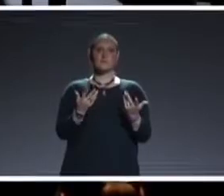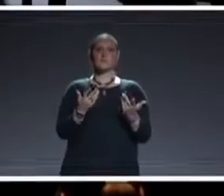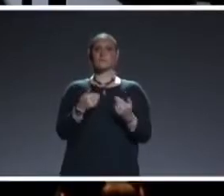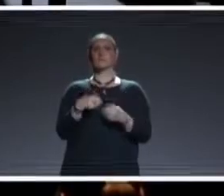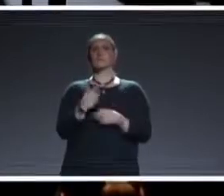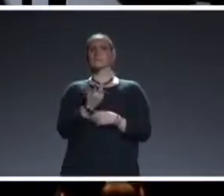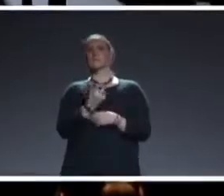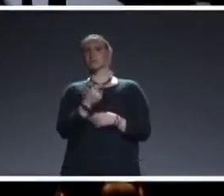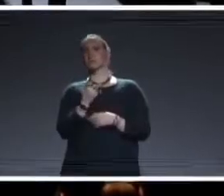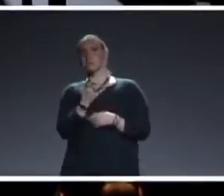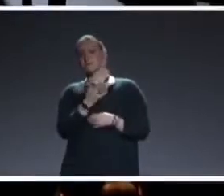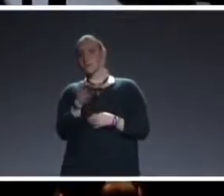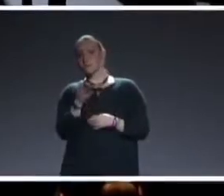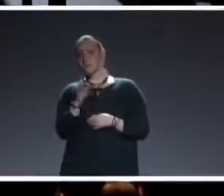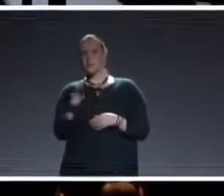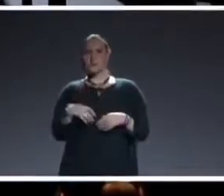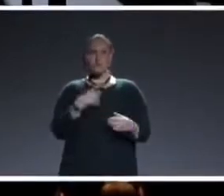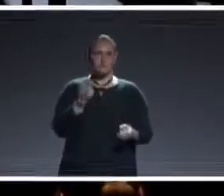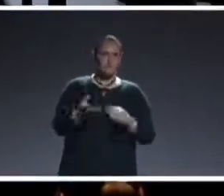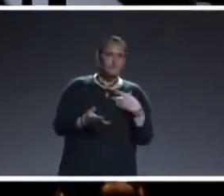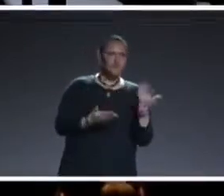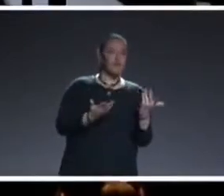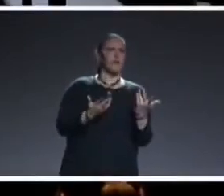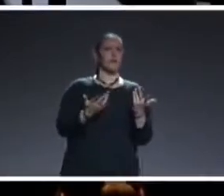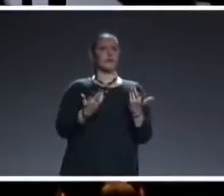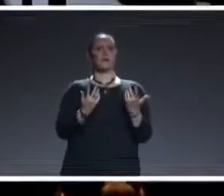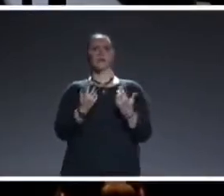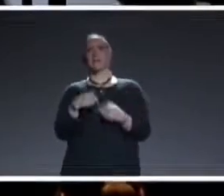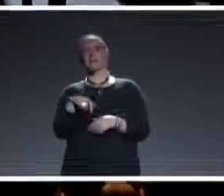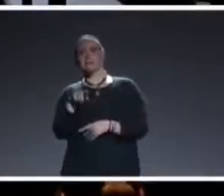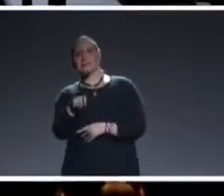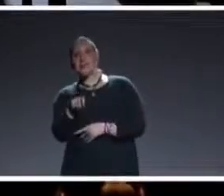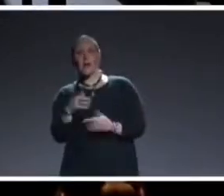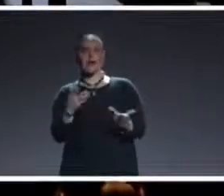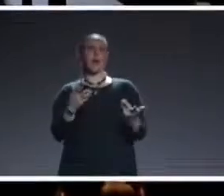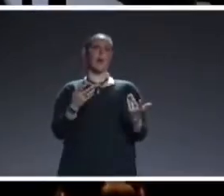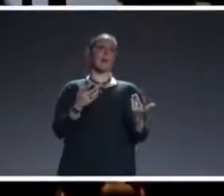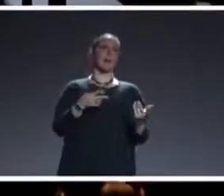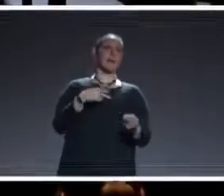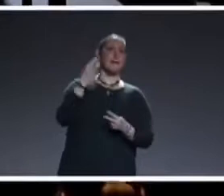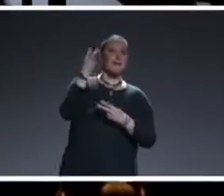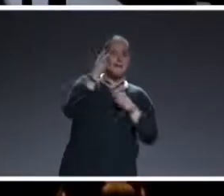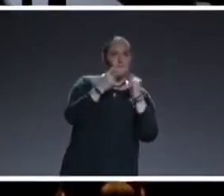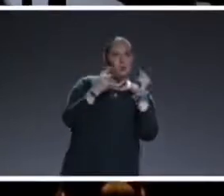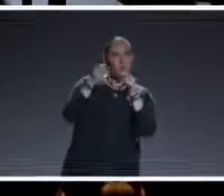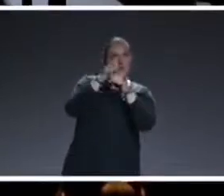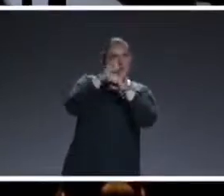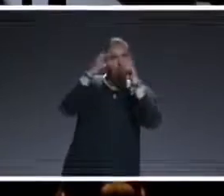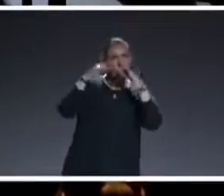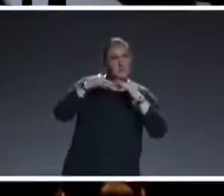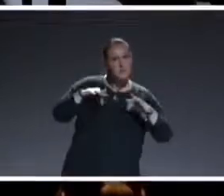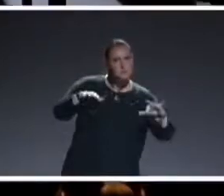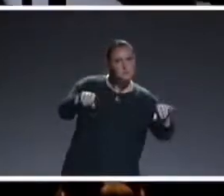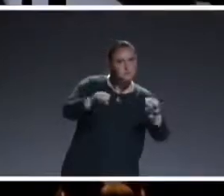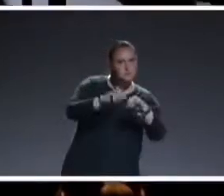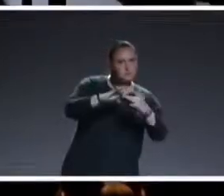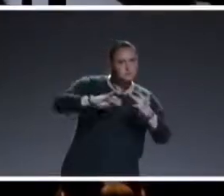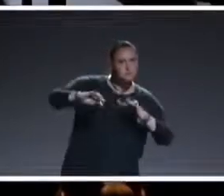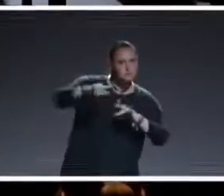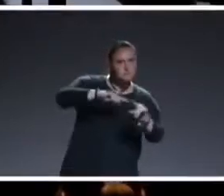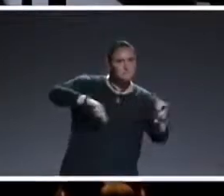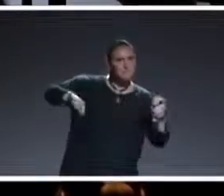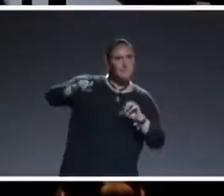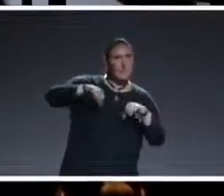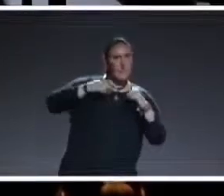the nature of digital virtual life and how it was going to impact us and what it was, how we could